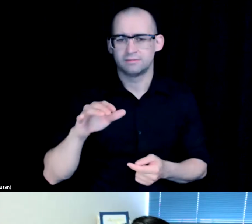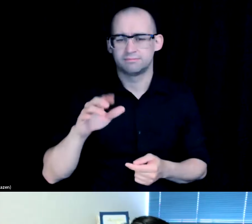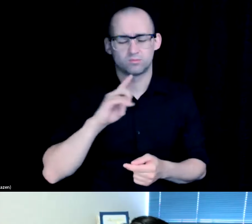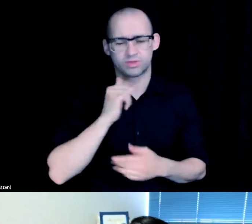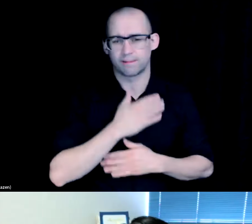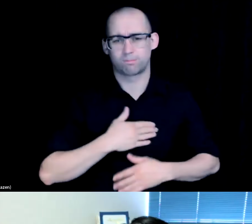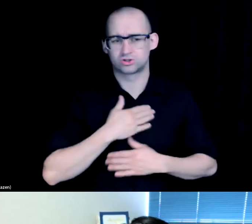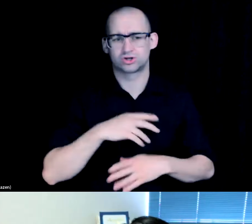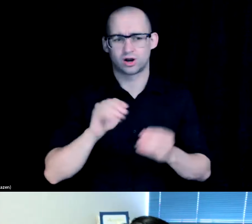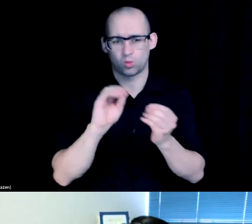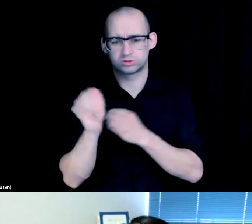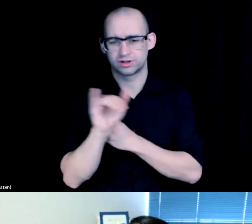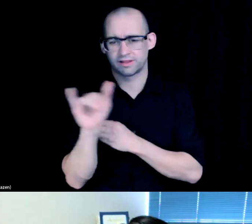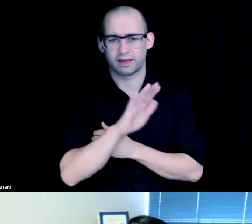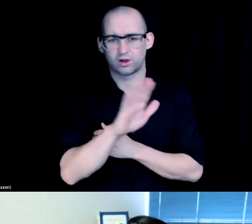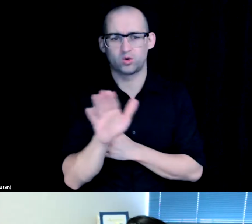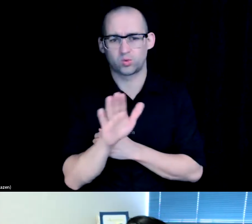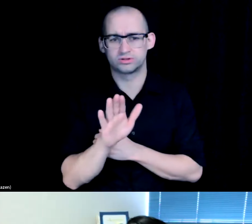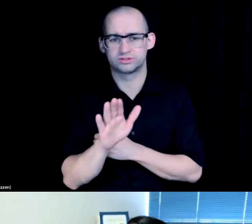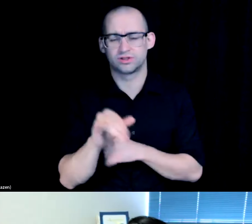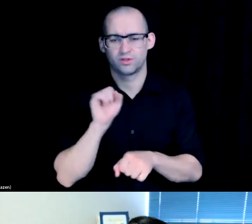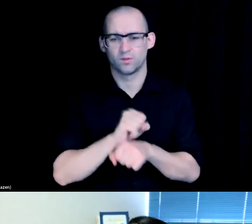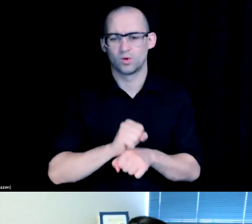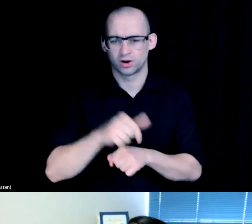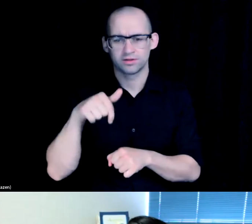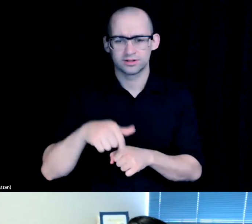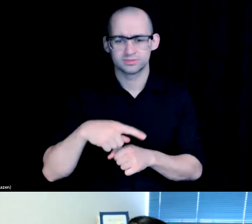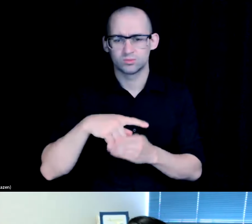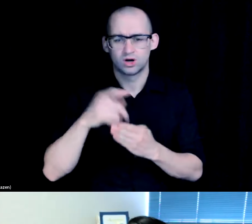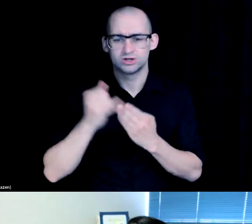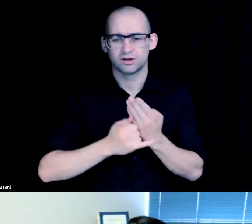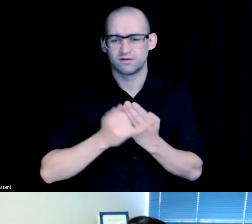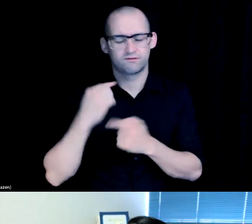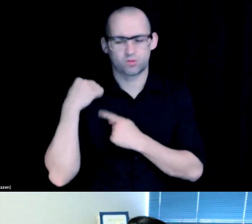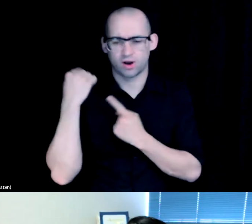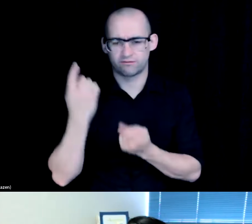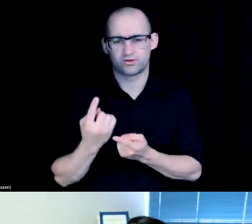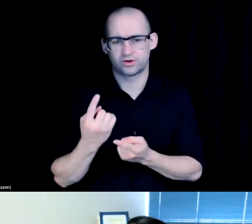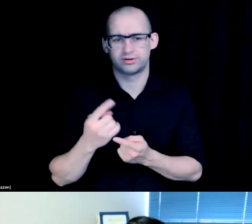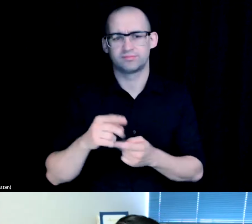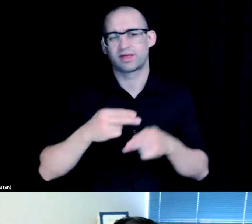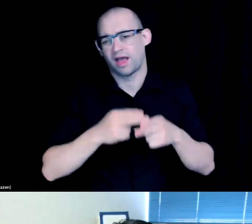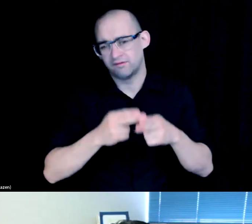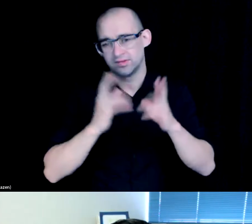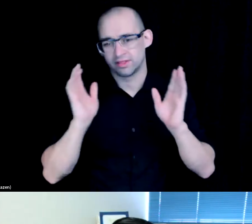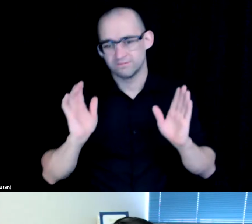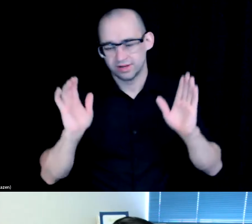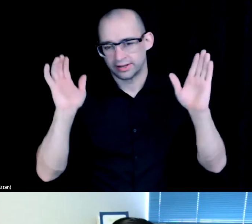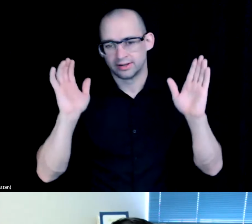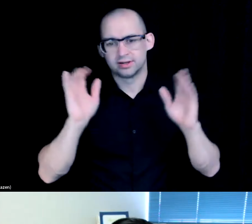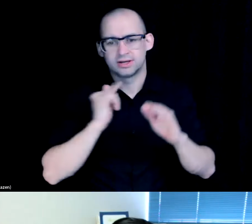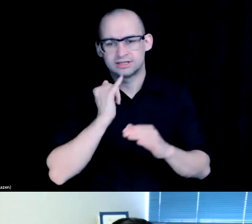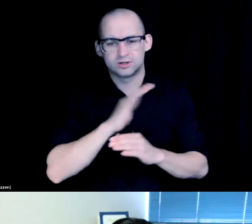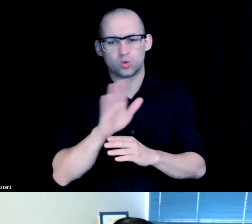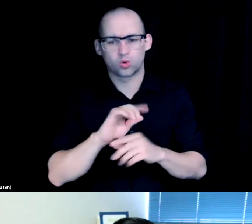organizations like yours. We do about the work that, like I've said, shared. It's the heavy lifting is where you're doing the